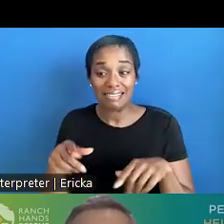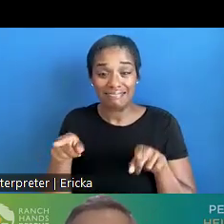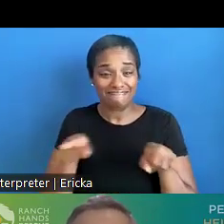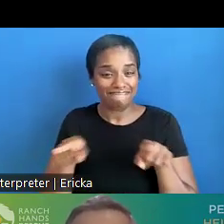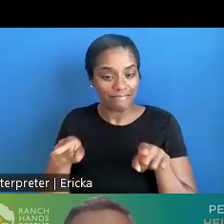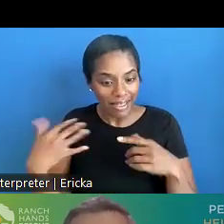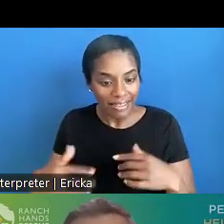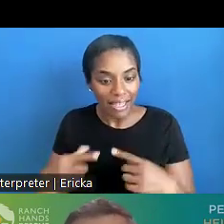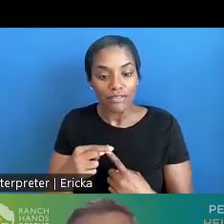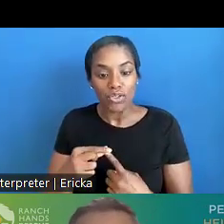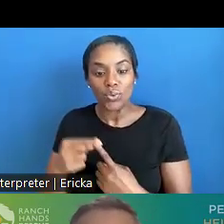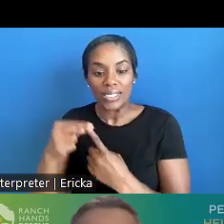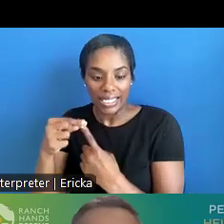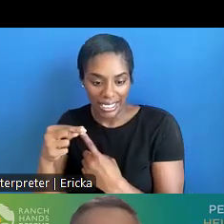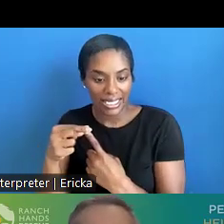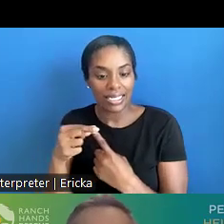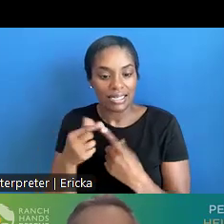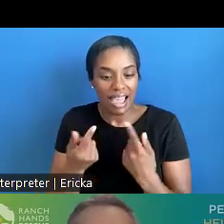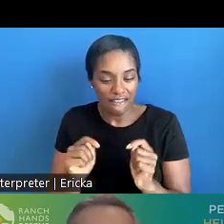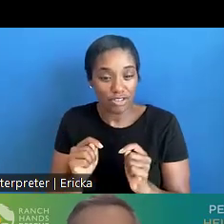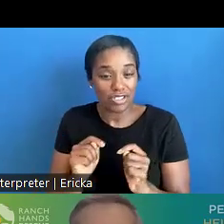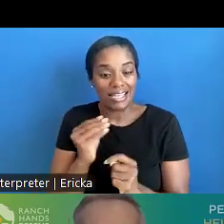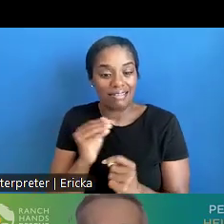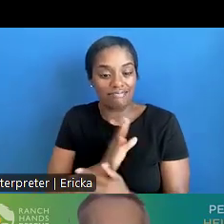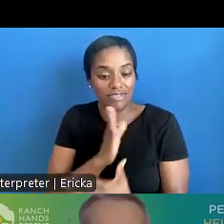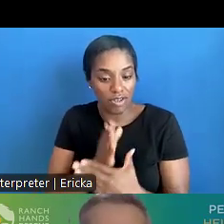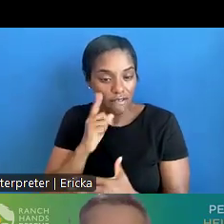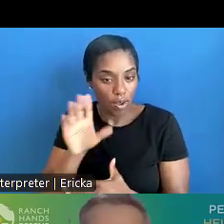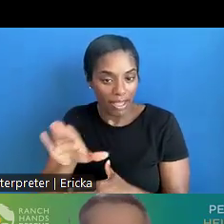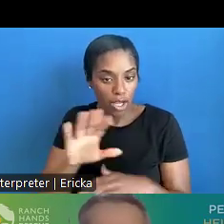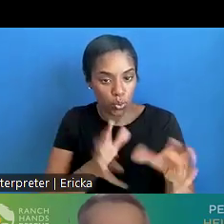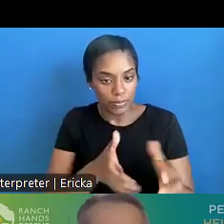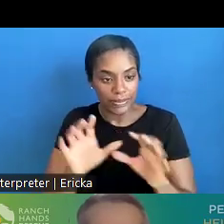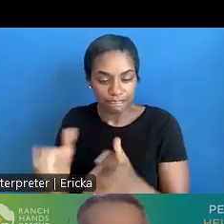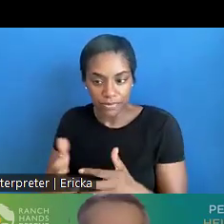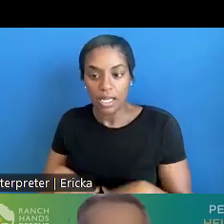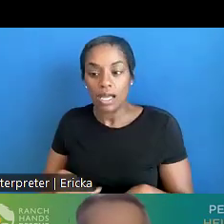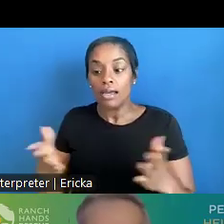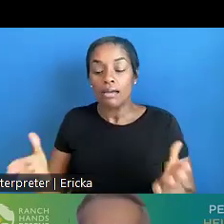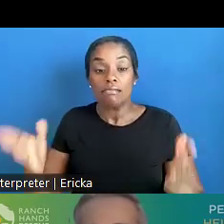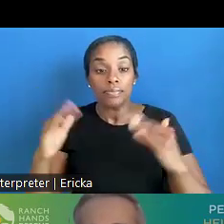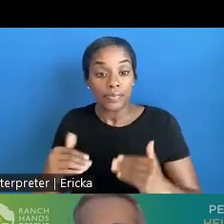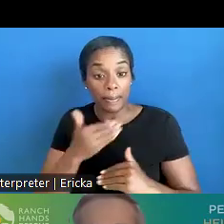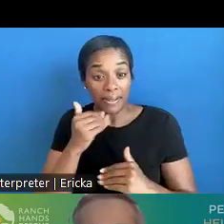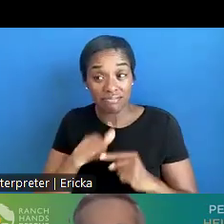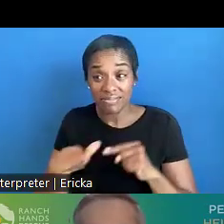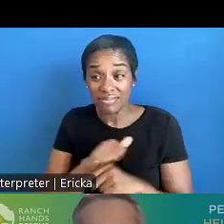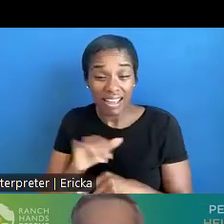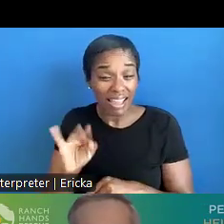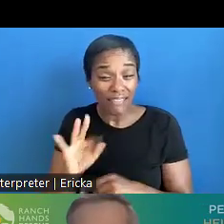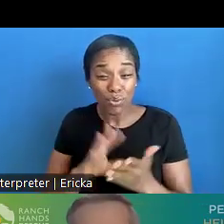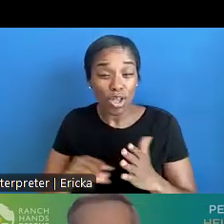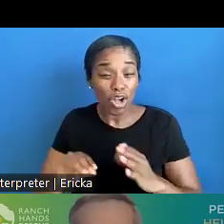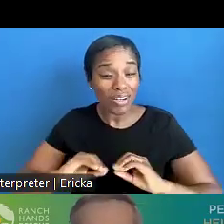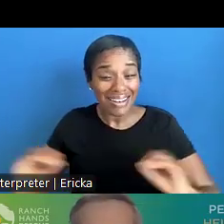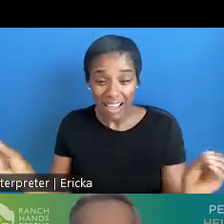unique to their populations. So digging into best practices. if you take nothing away from what I've told you today, from